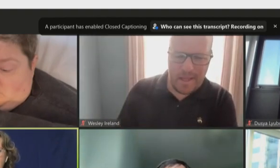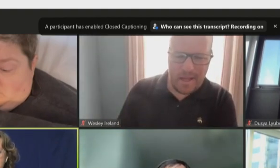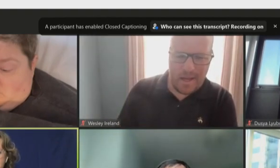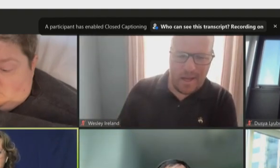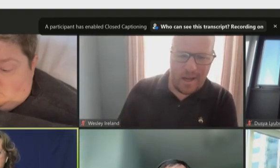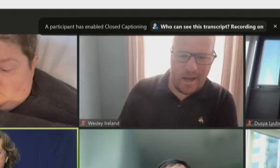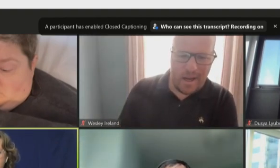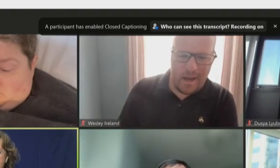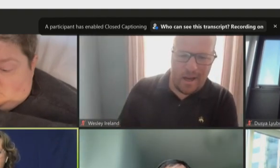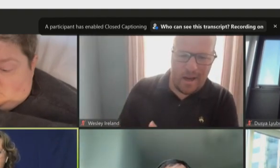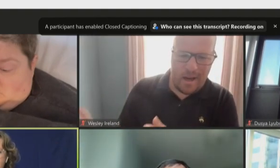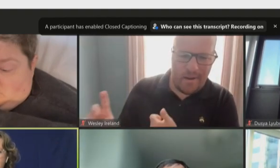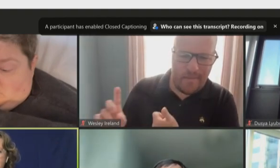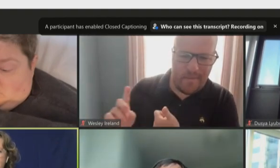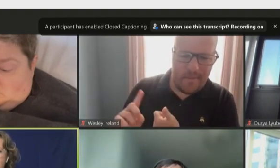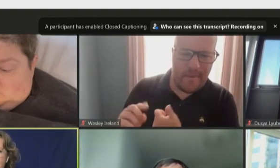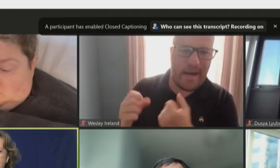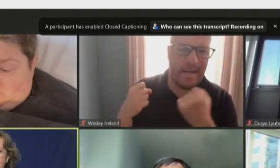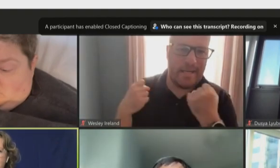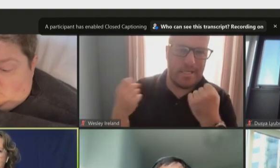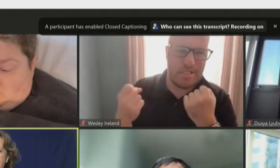E-S-C-A-P-E,